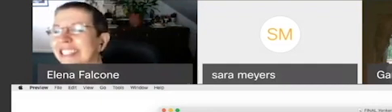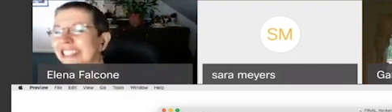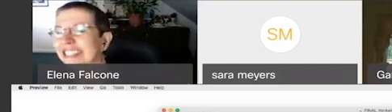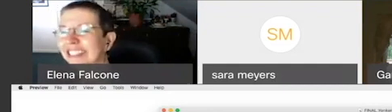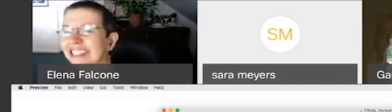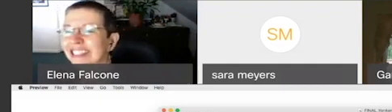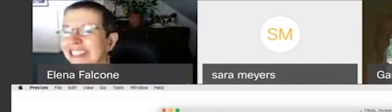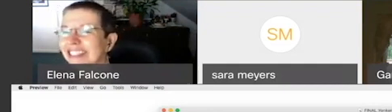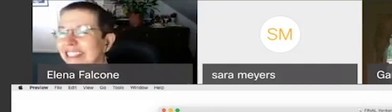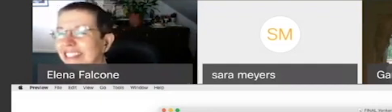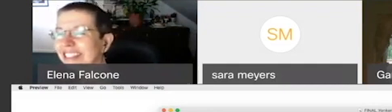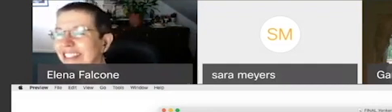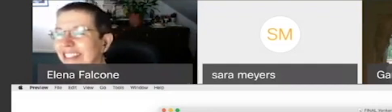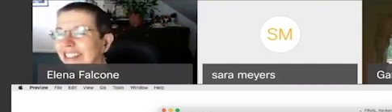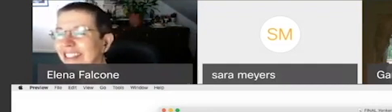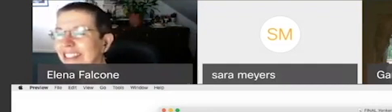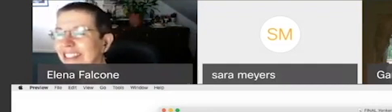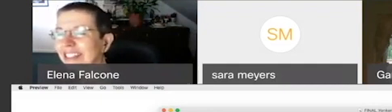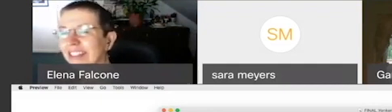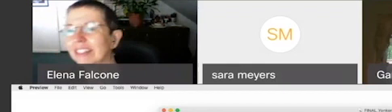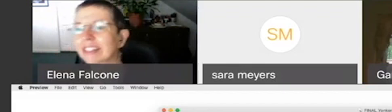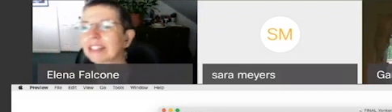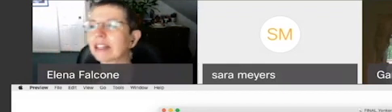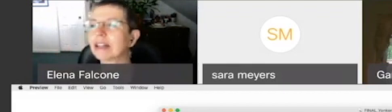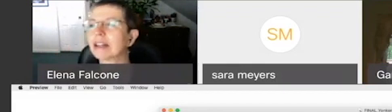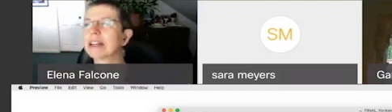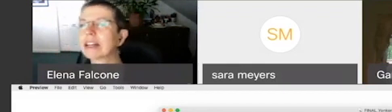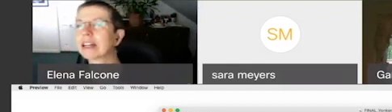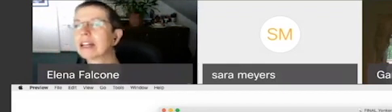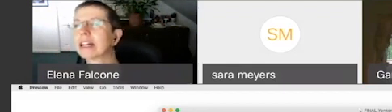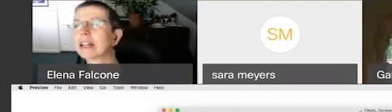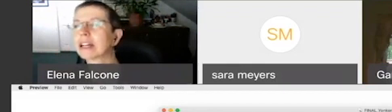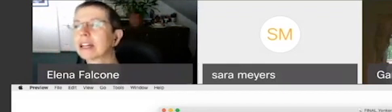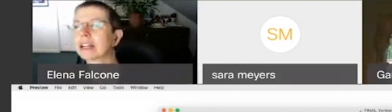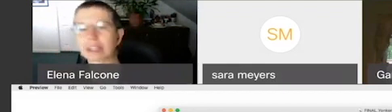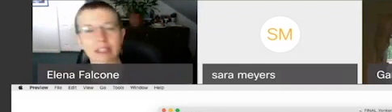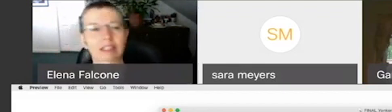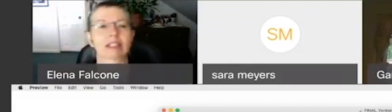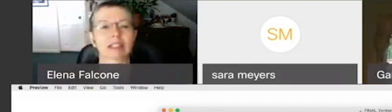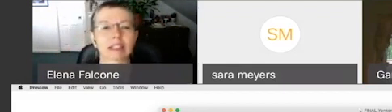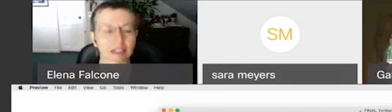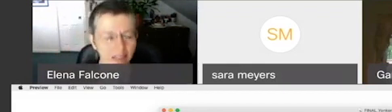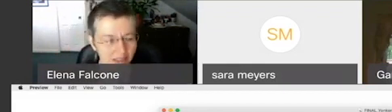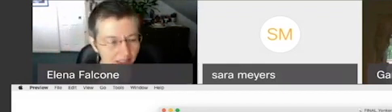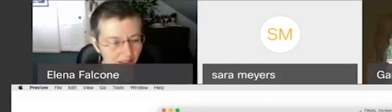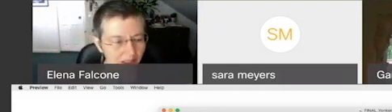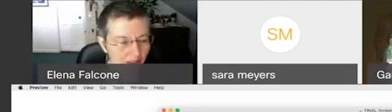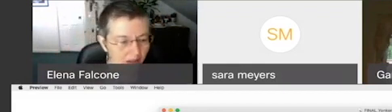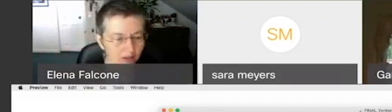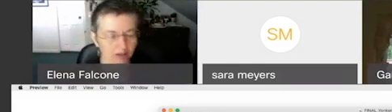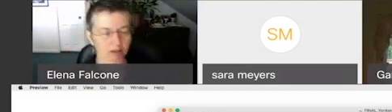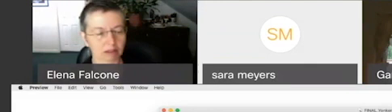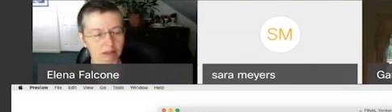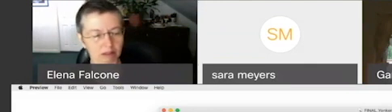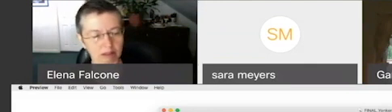All right. So this is this new activities of daily living requirement. This was